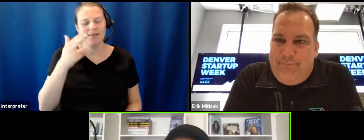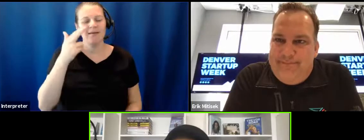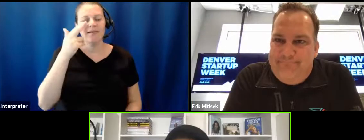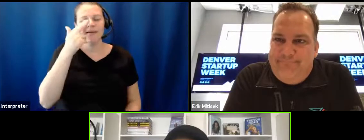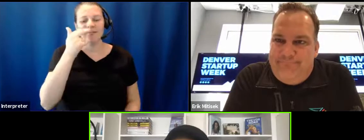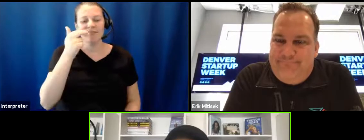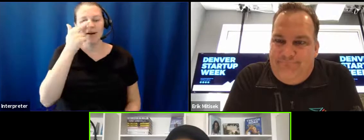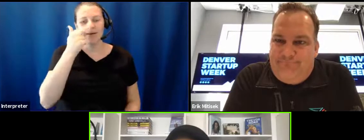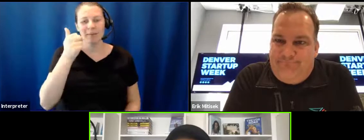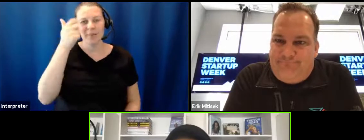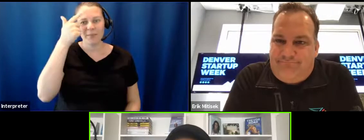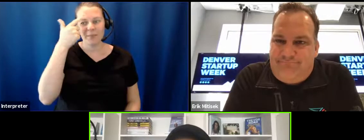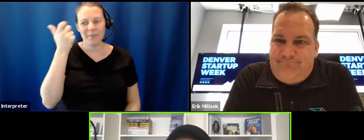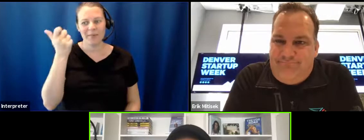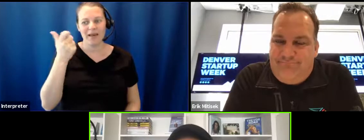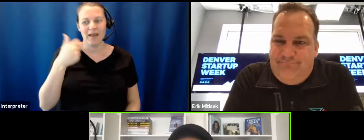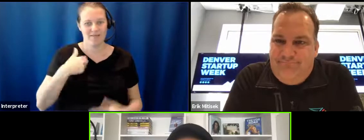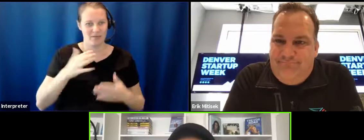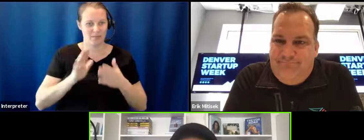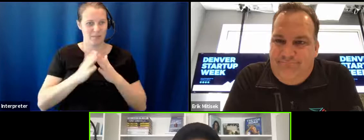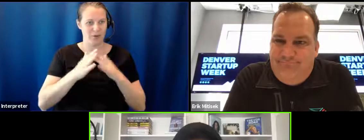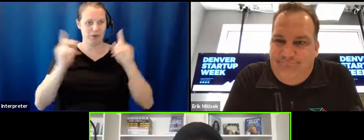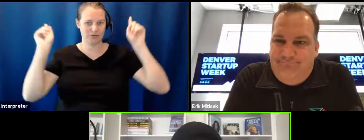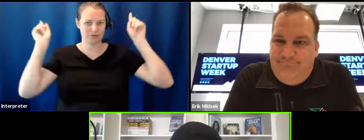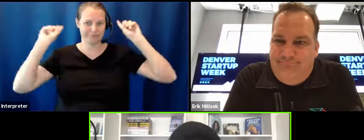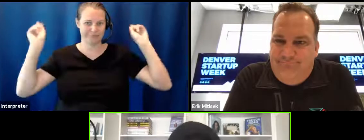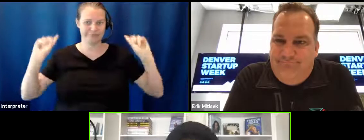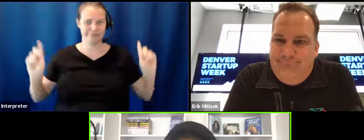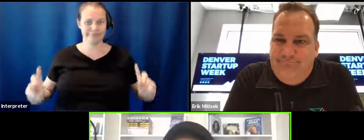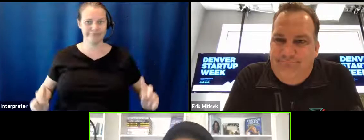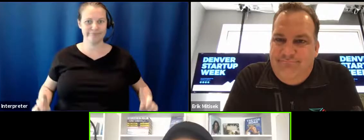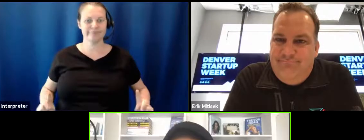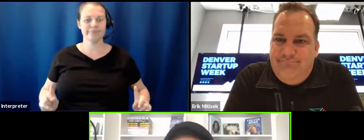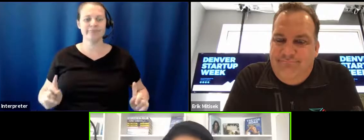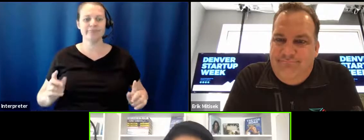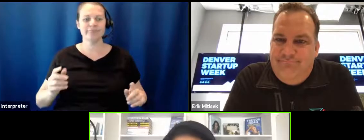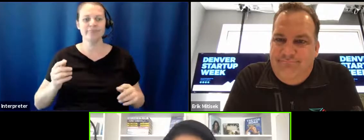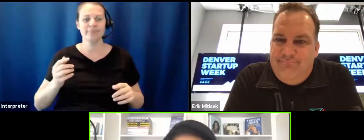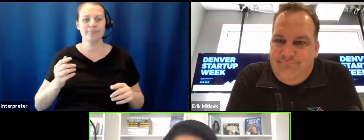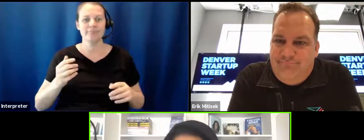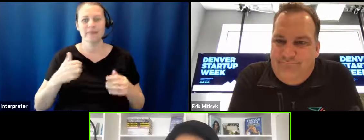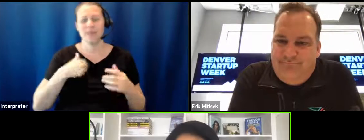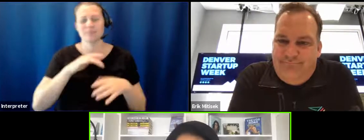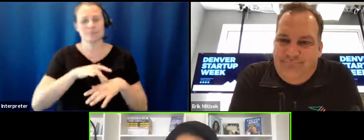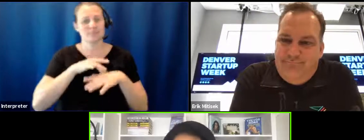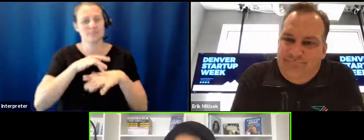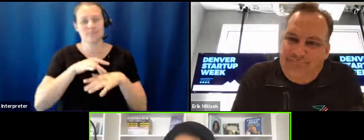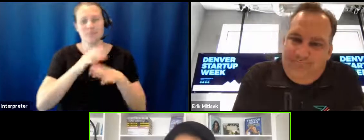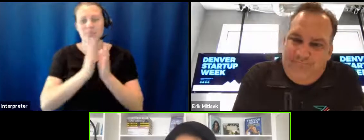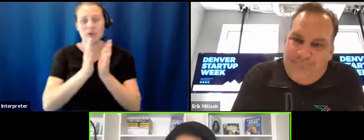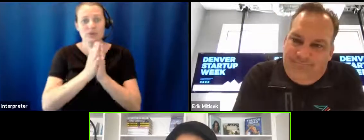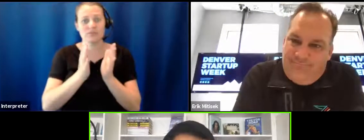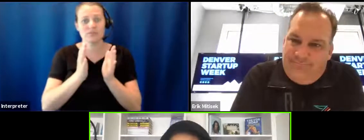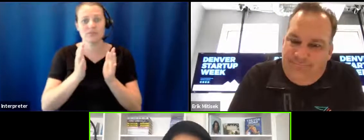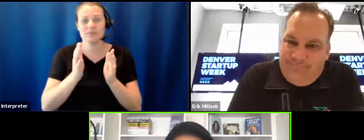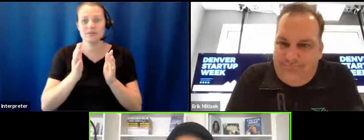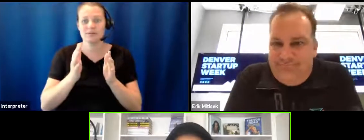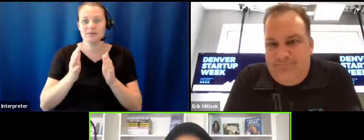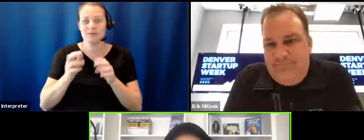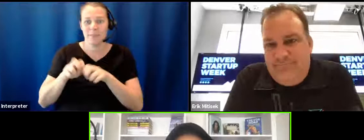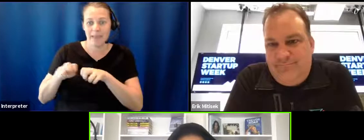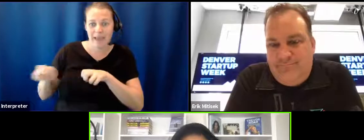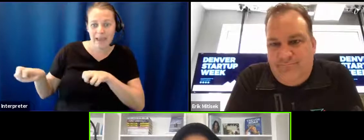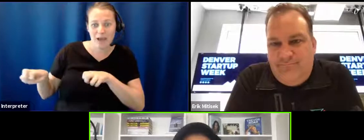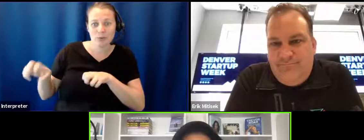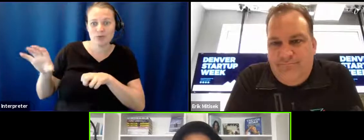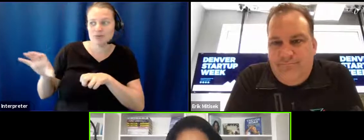I have these books behind me and I have about five of these shelves. And I'm obsessed with books. I have books like on my couch that I have to place,